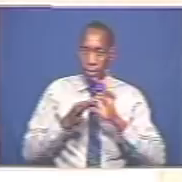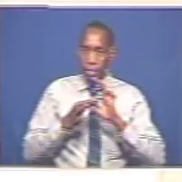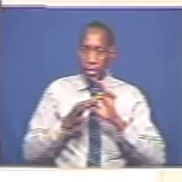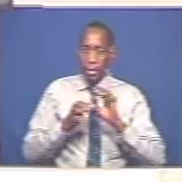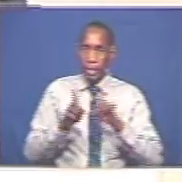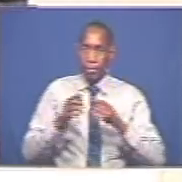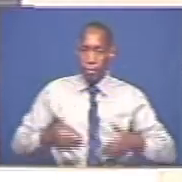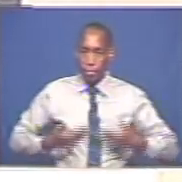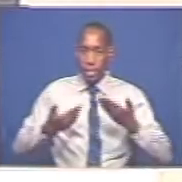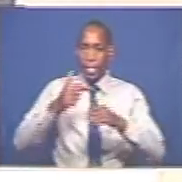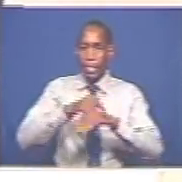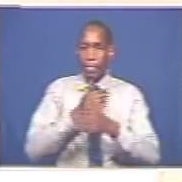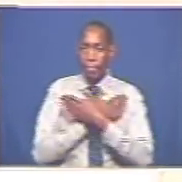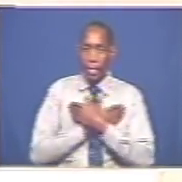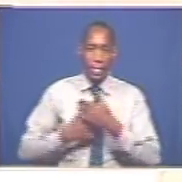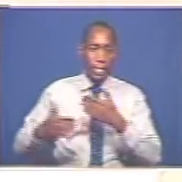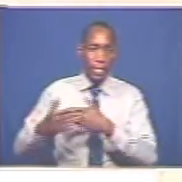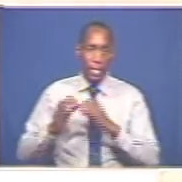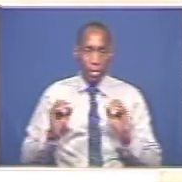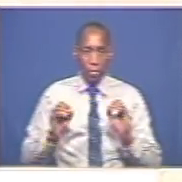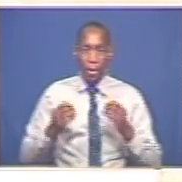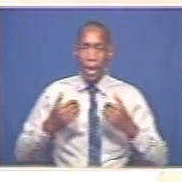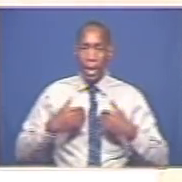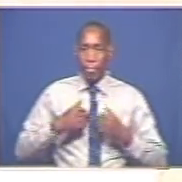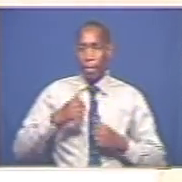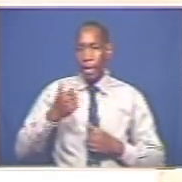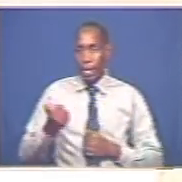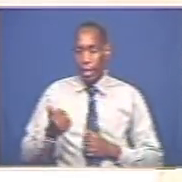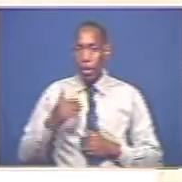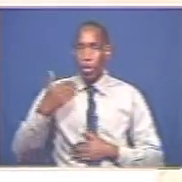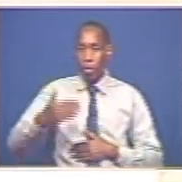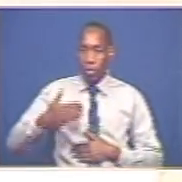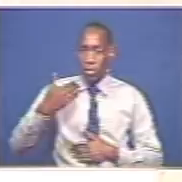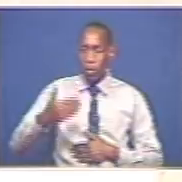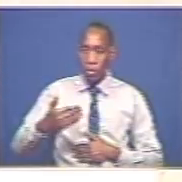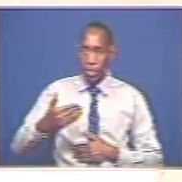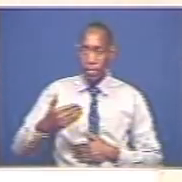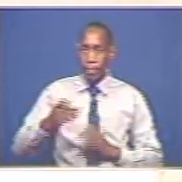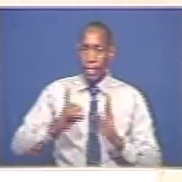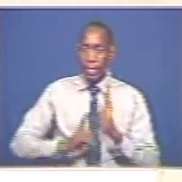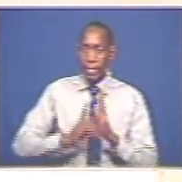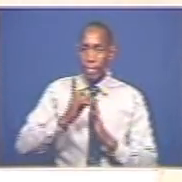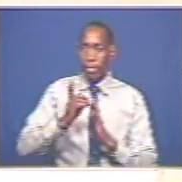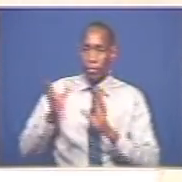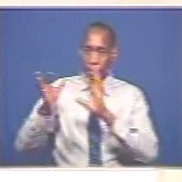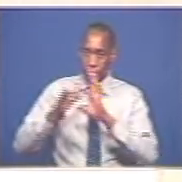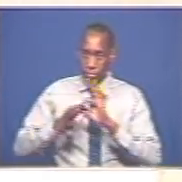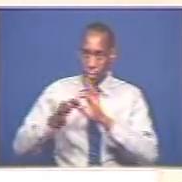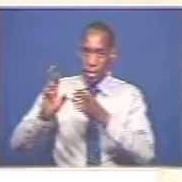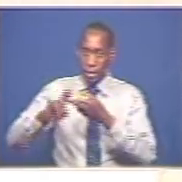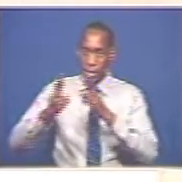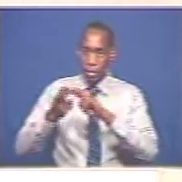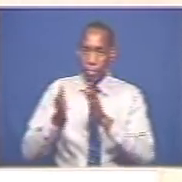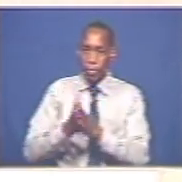when friends are not close to you, you have somebody you can always turn to. So developing that close relationship with